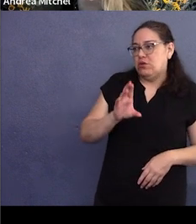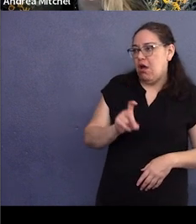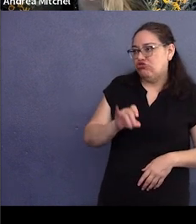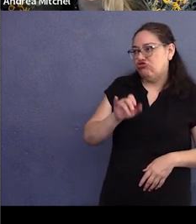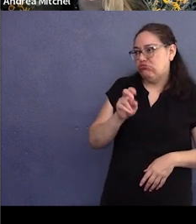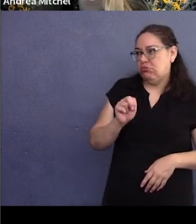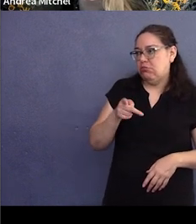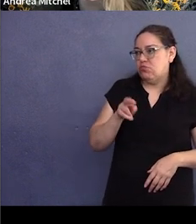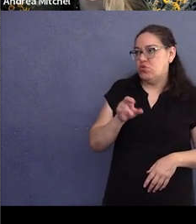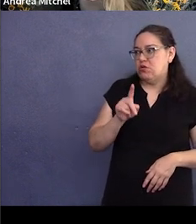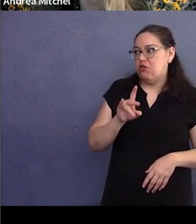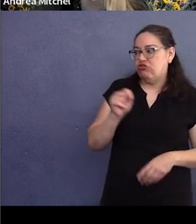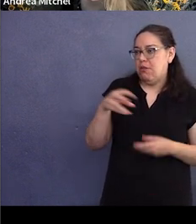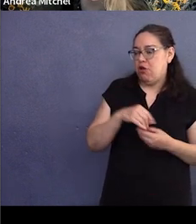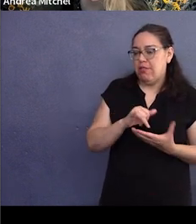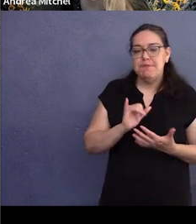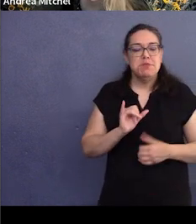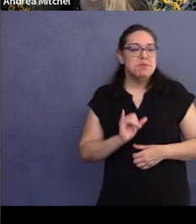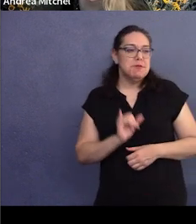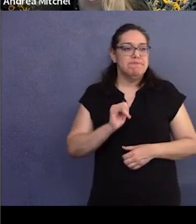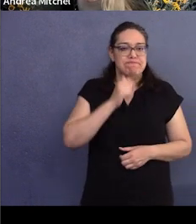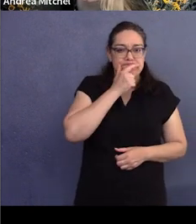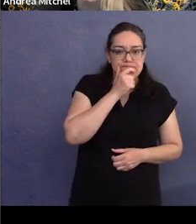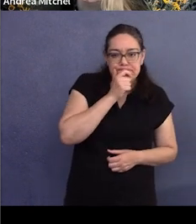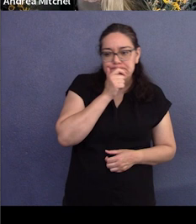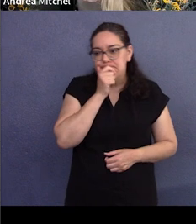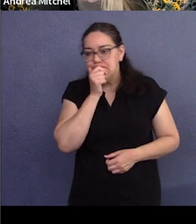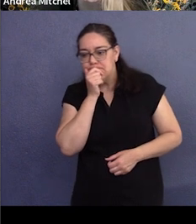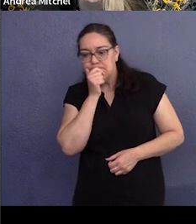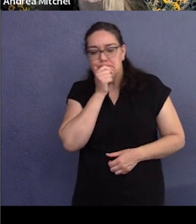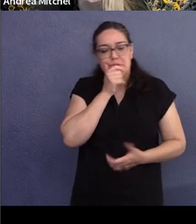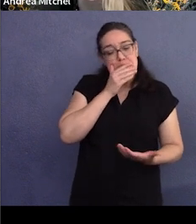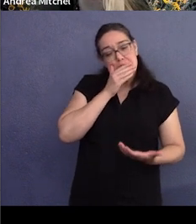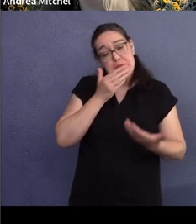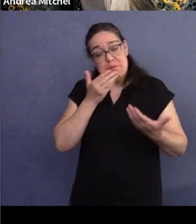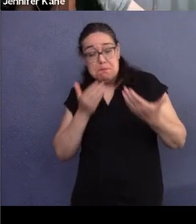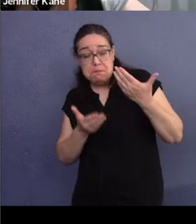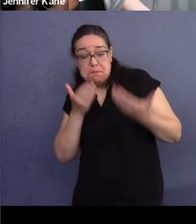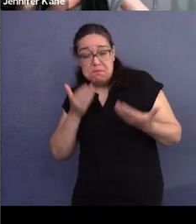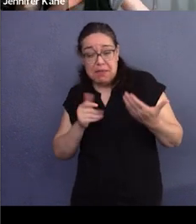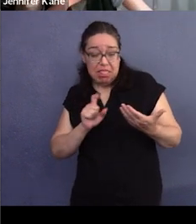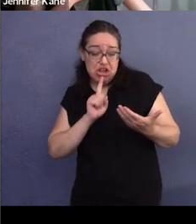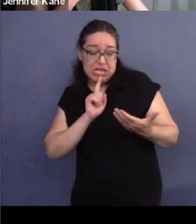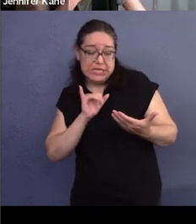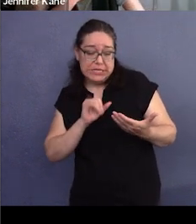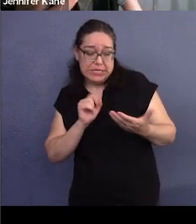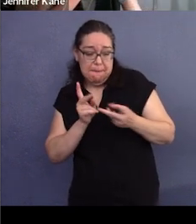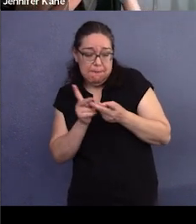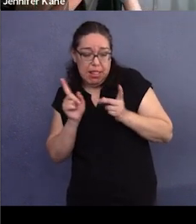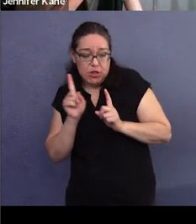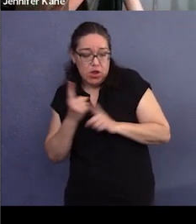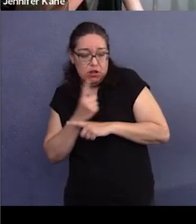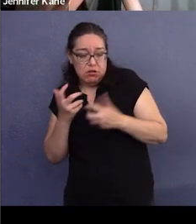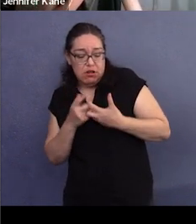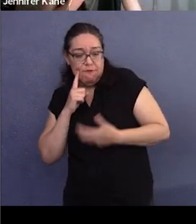You know, that's maybe there is a place for stipends. I don't know. I mean, that may be T.